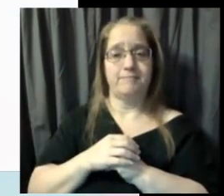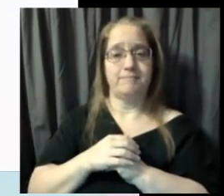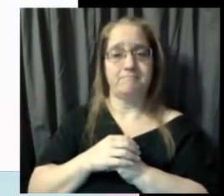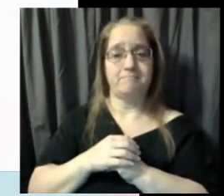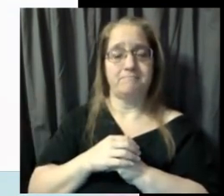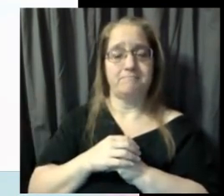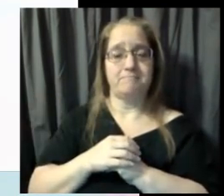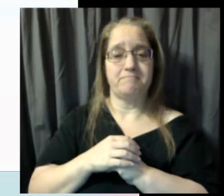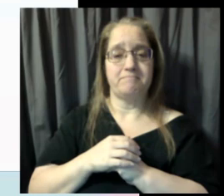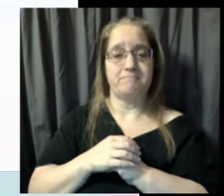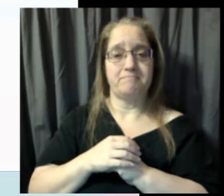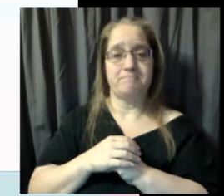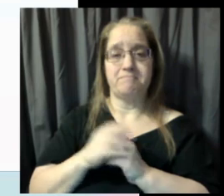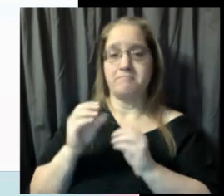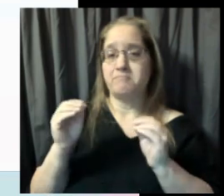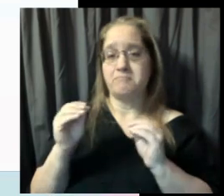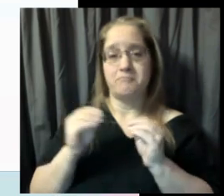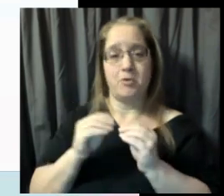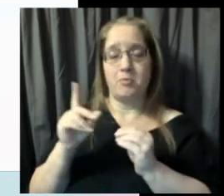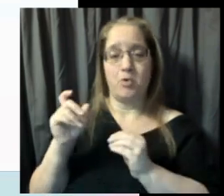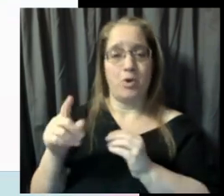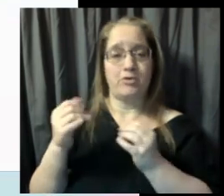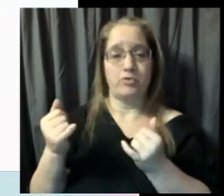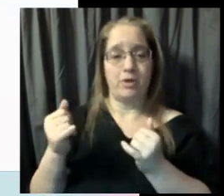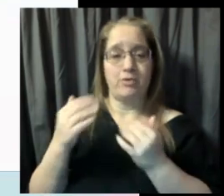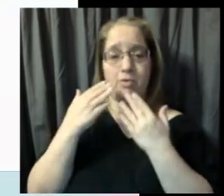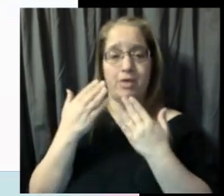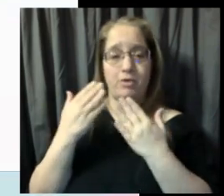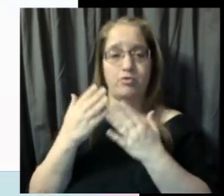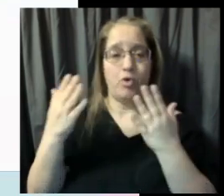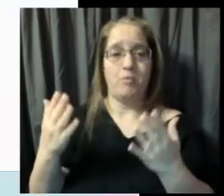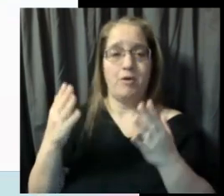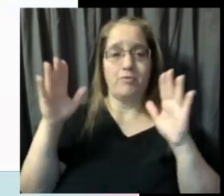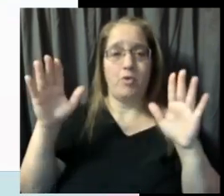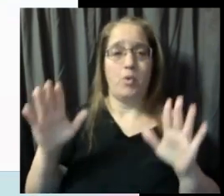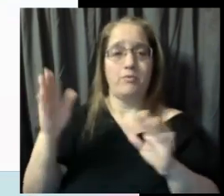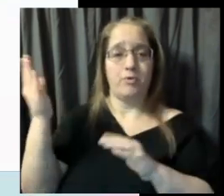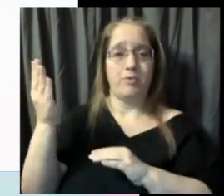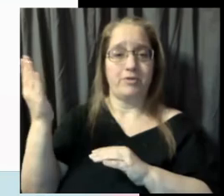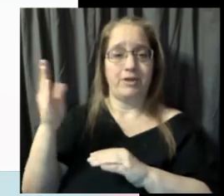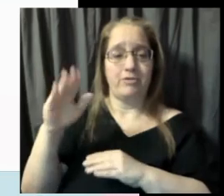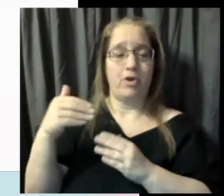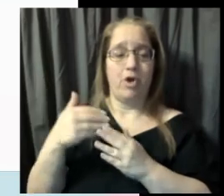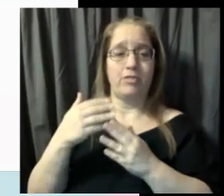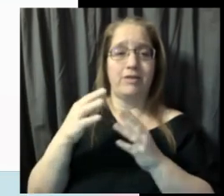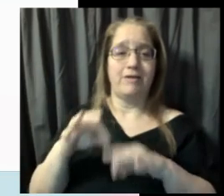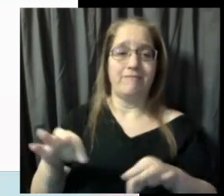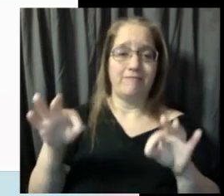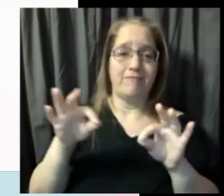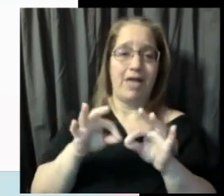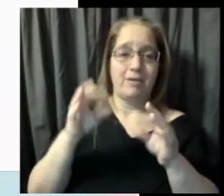It seems like we don't have more questions to answer for today. So thank you so much for the wonderful presentation and all the